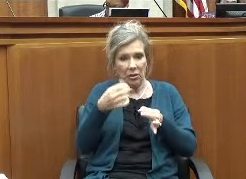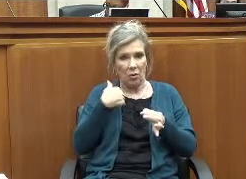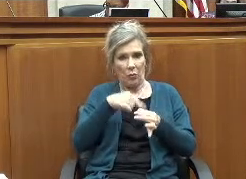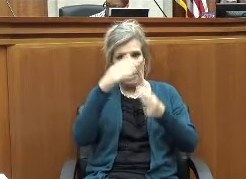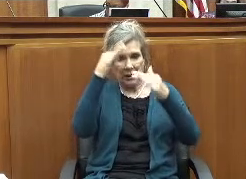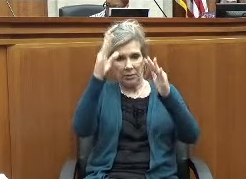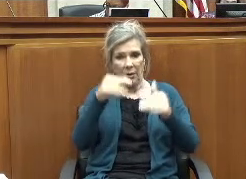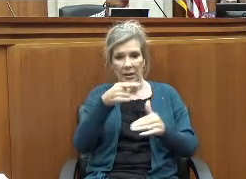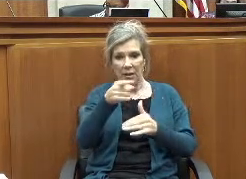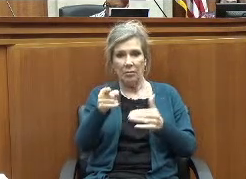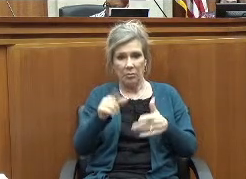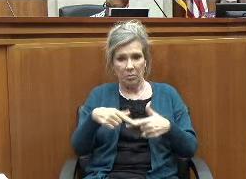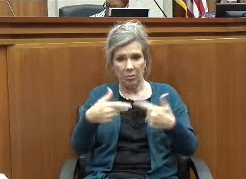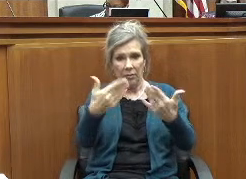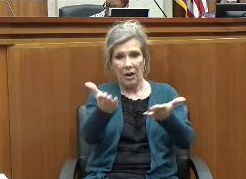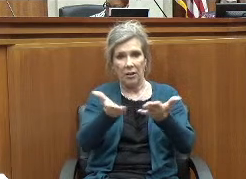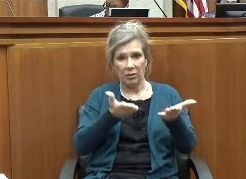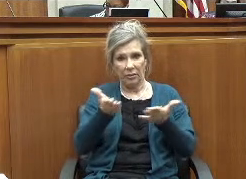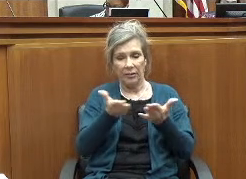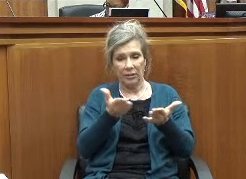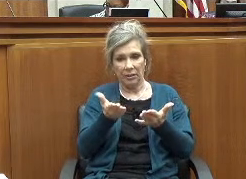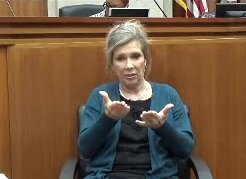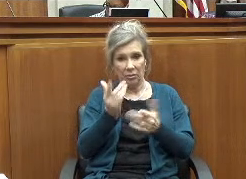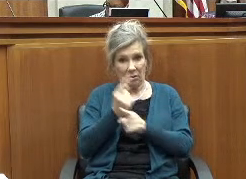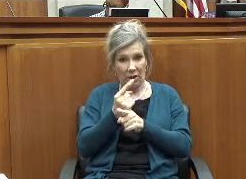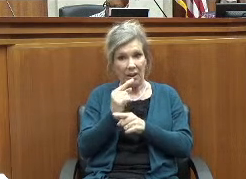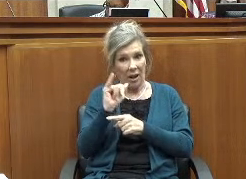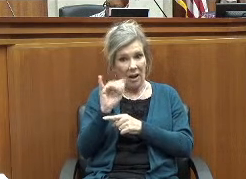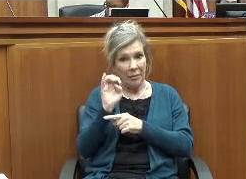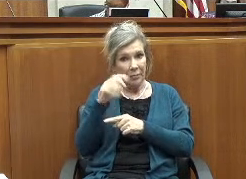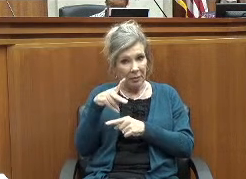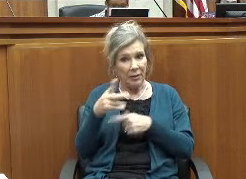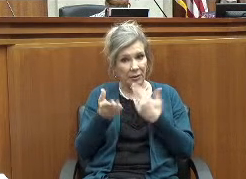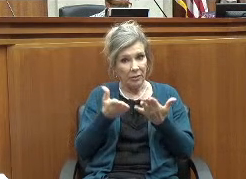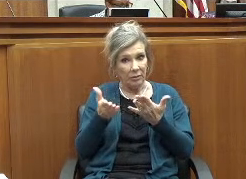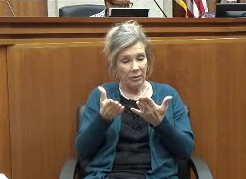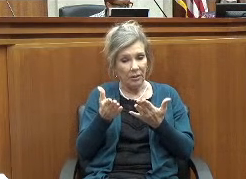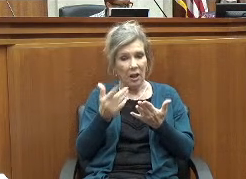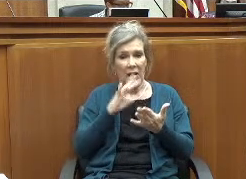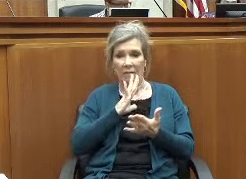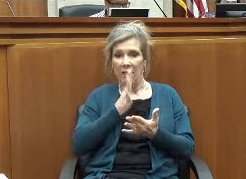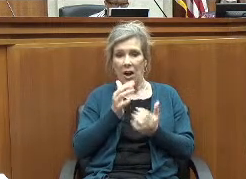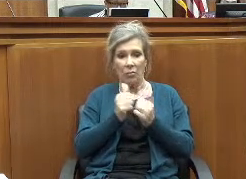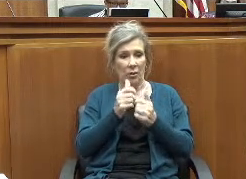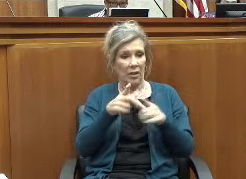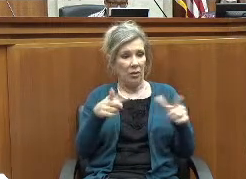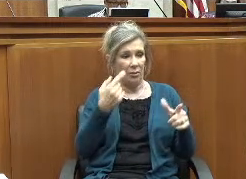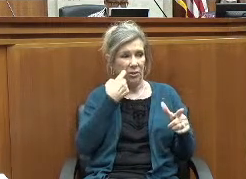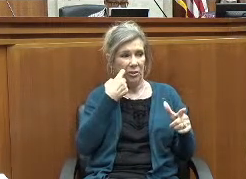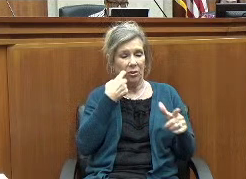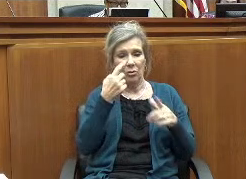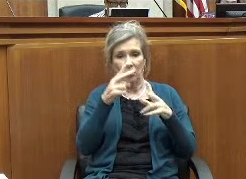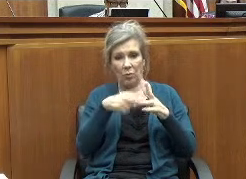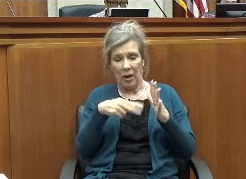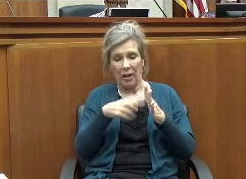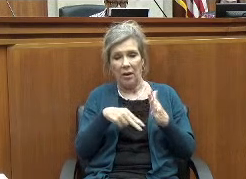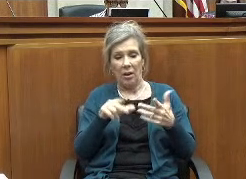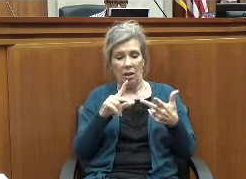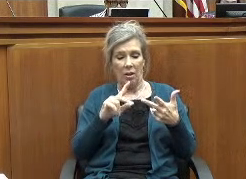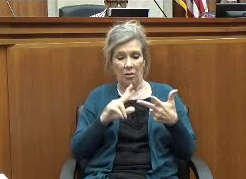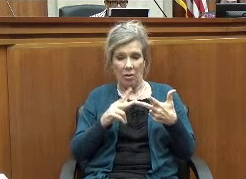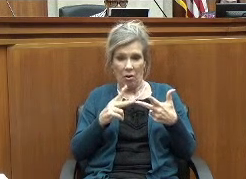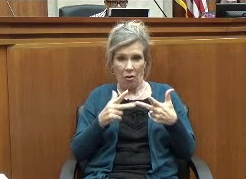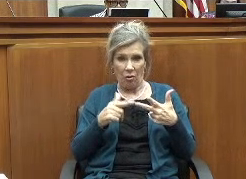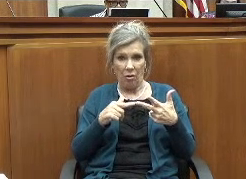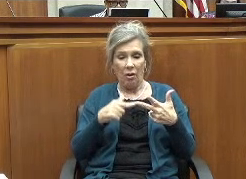expect them to provide those services, right, the IEP services. I'm fine with the language that you just read. And then third,